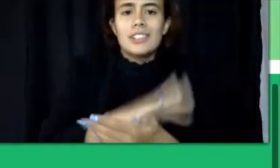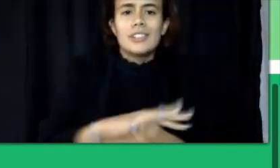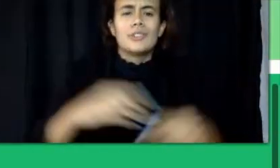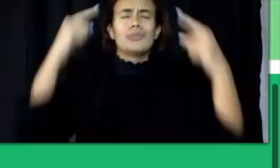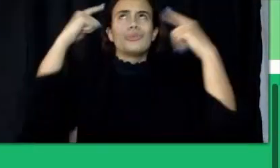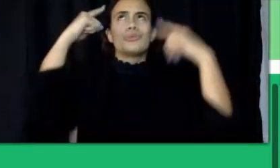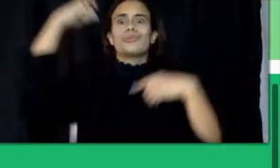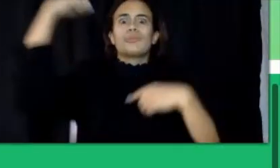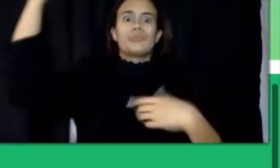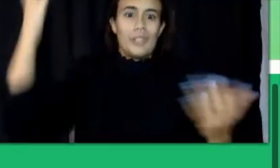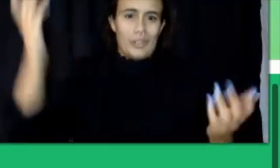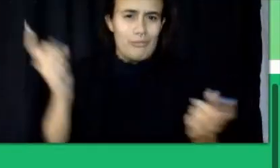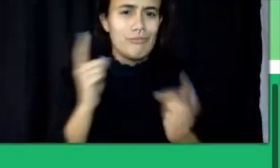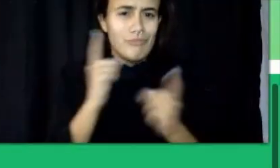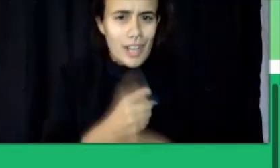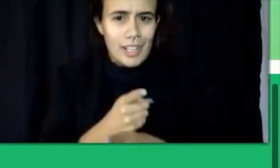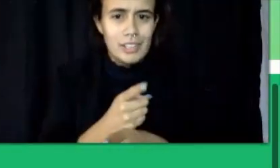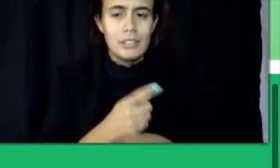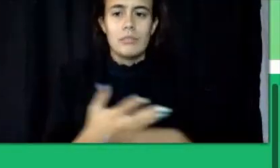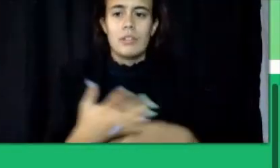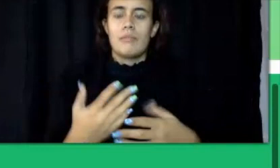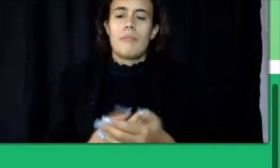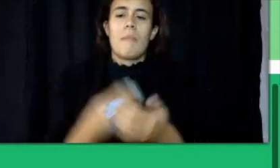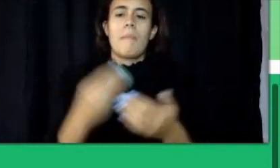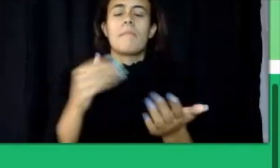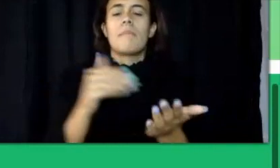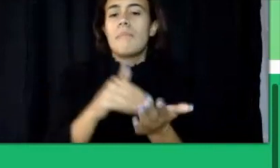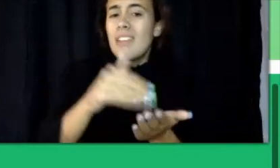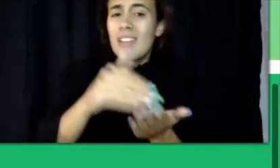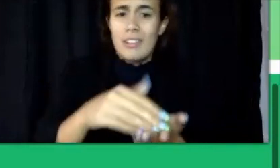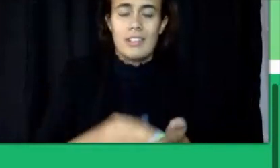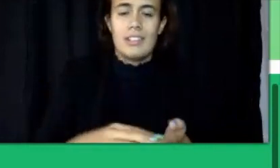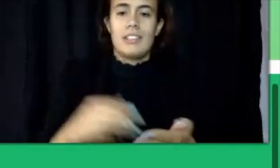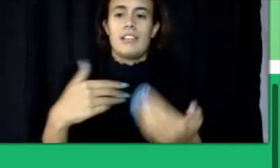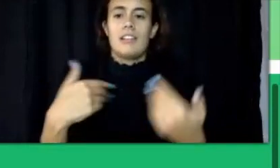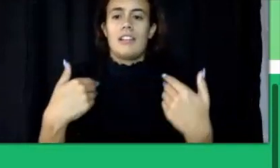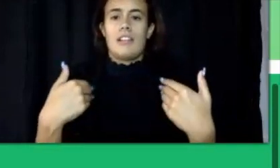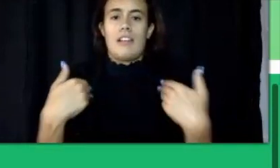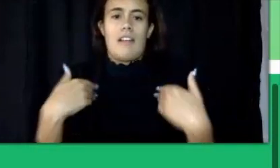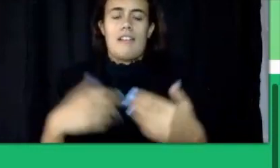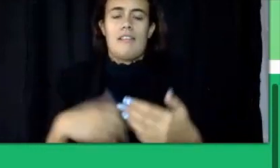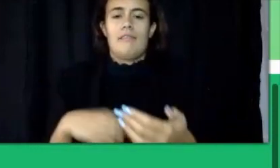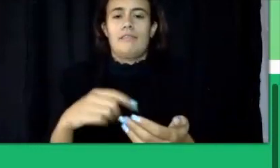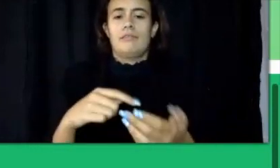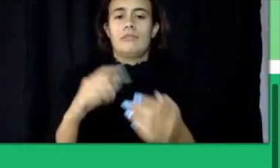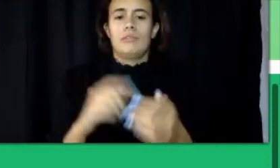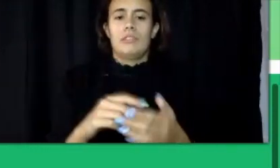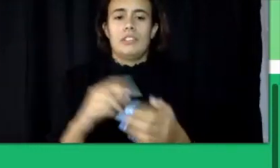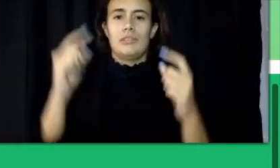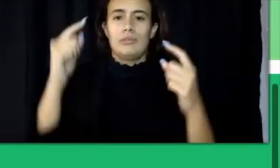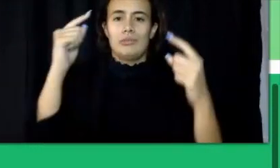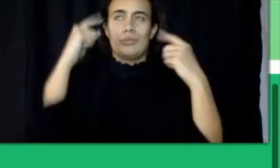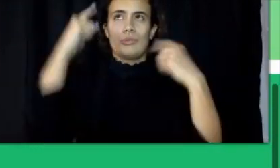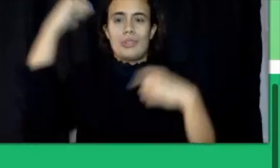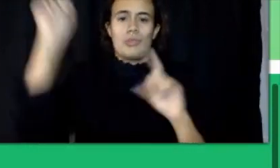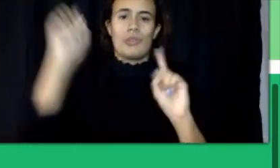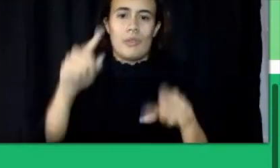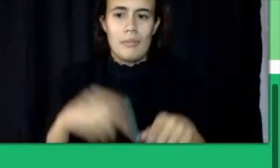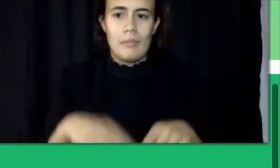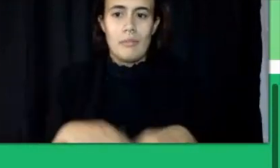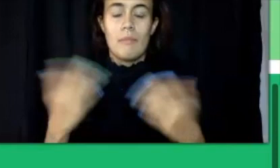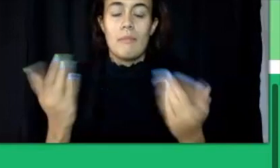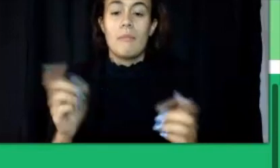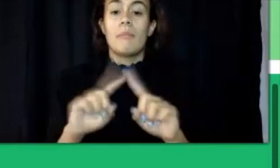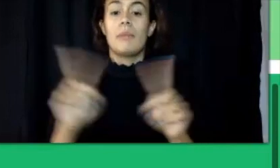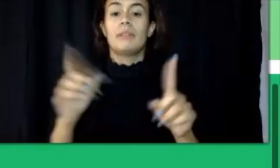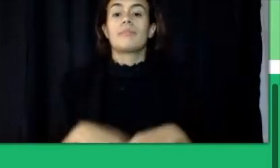44 million Americans are faced with student debt, and Black people are disproportionately affected. Today, New York Times best-selling author